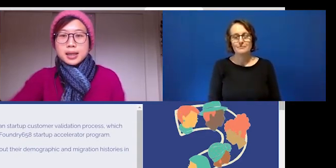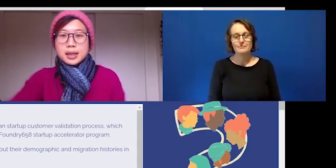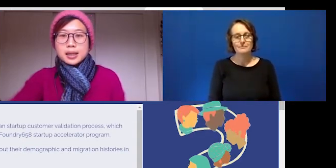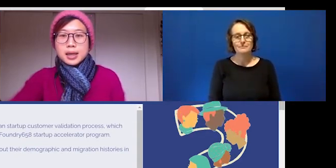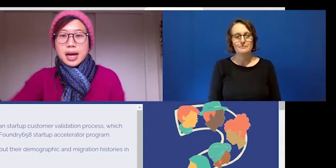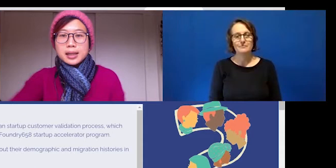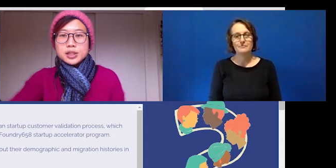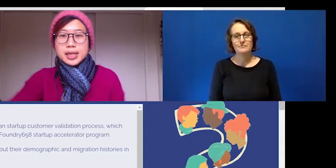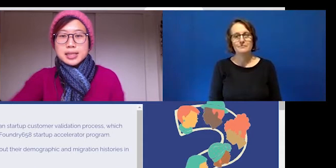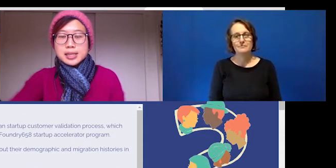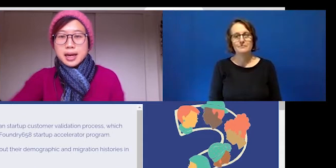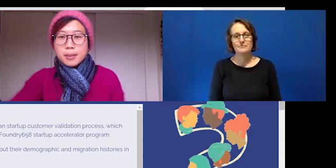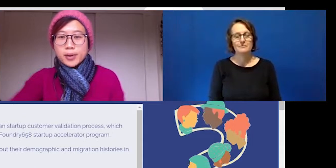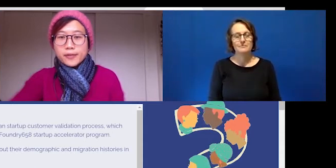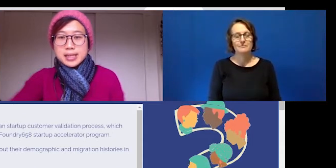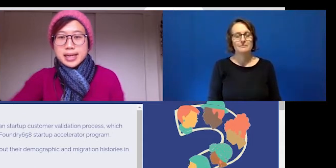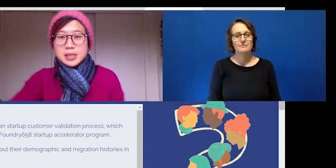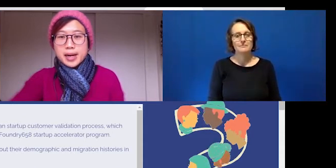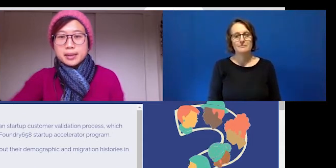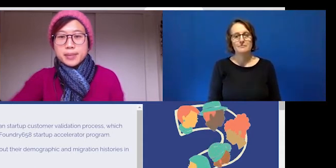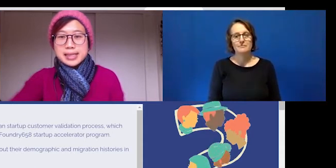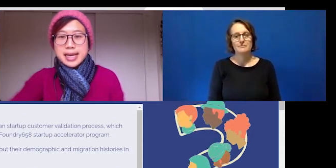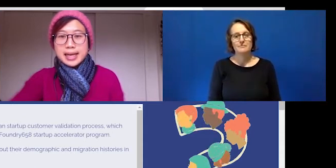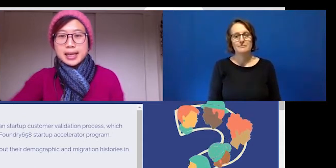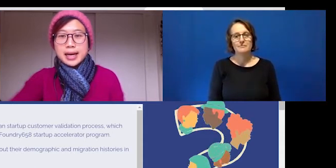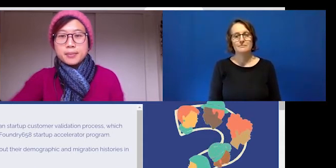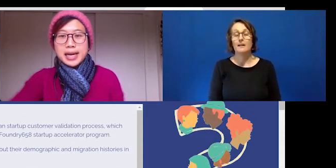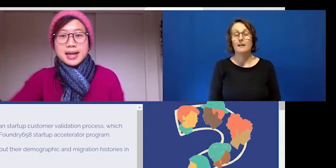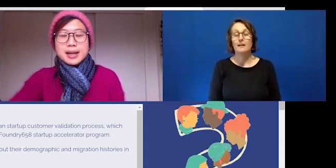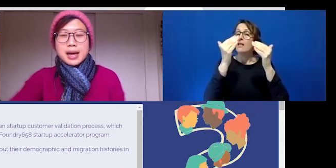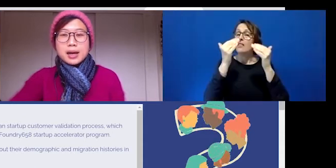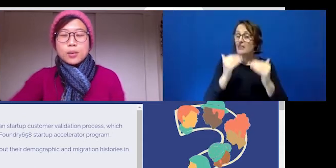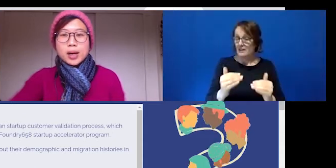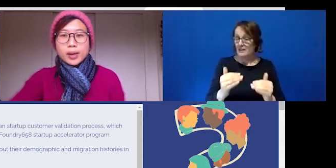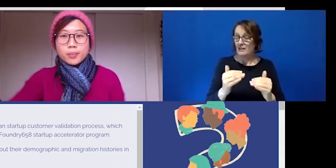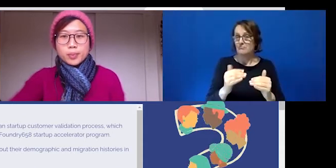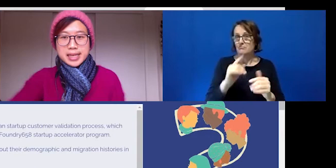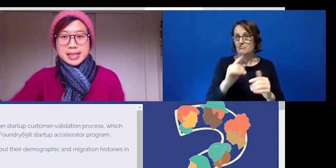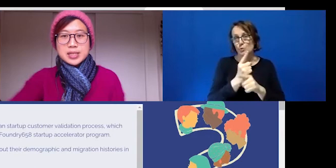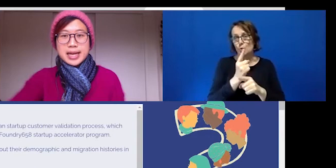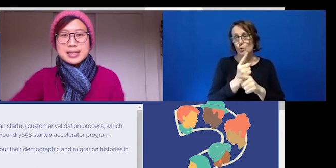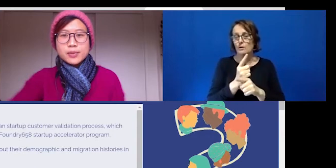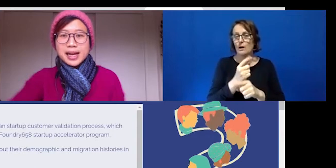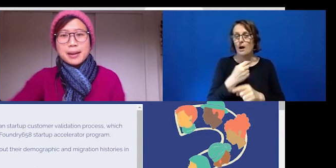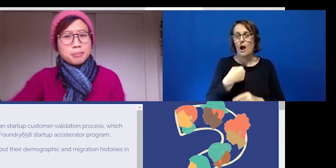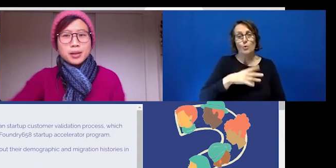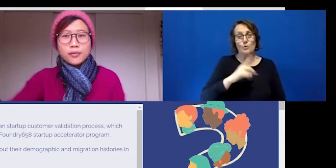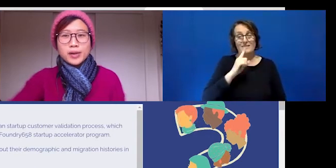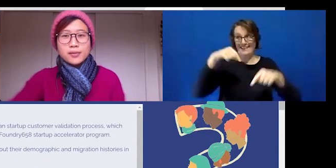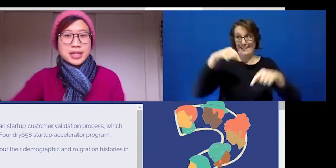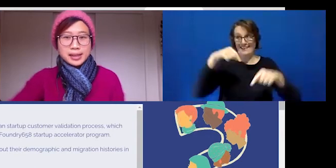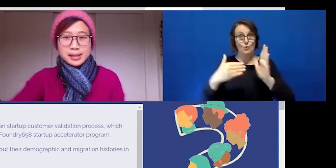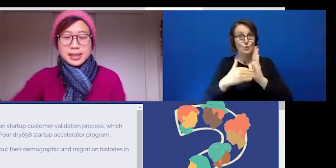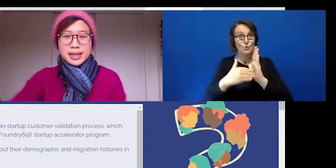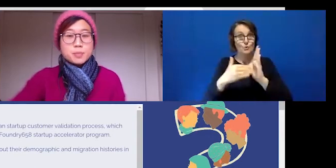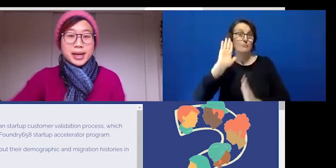Then I'll just preface the next part by saying that what we're presenting today is a really humble offering